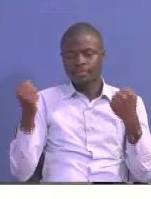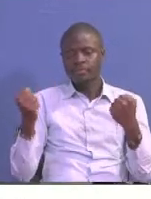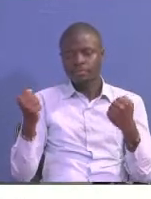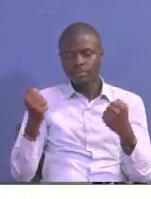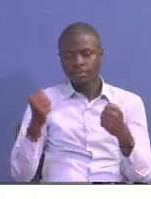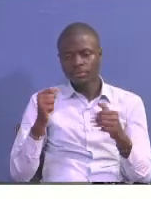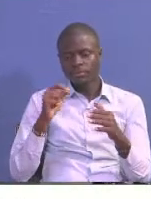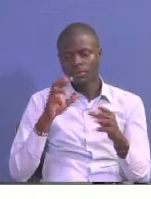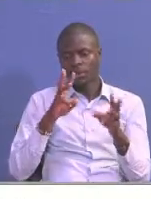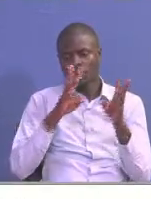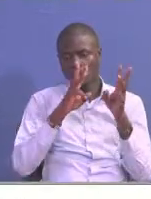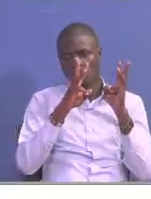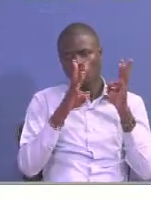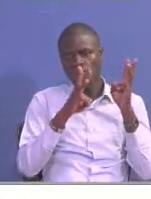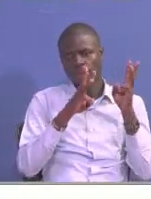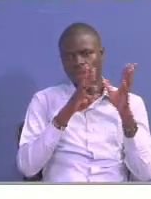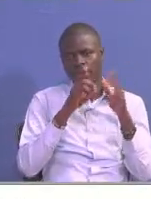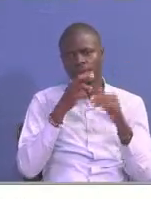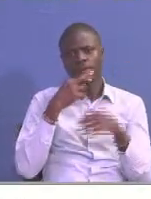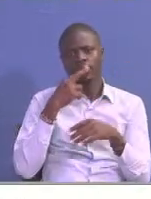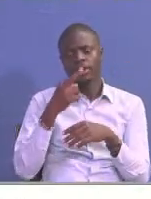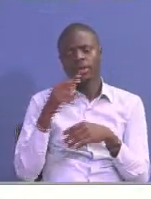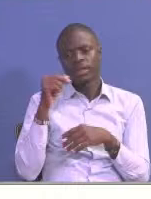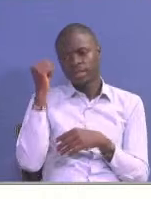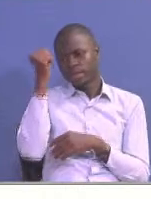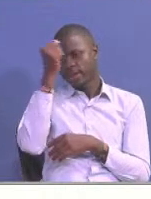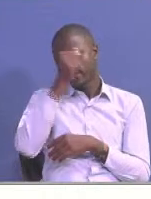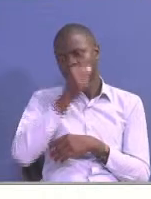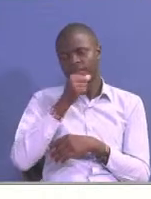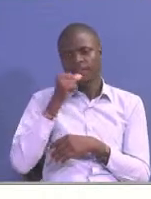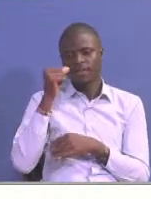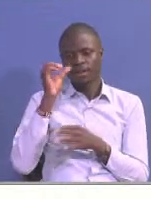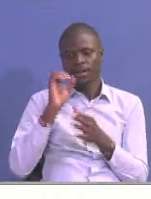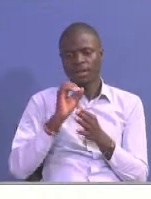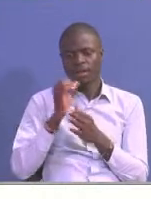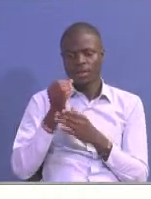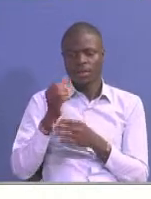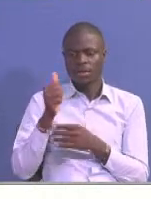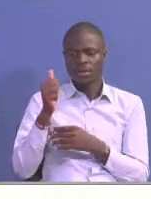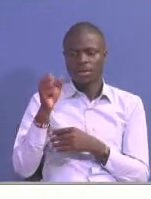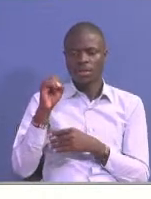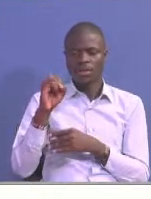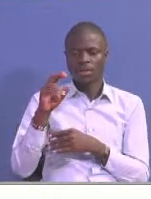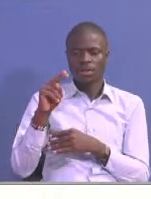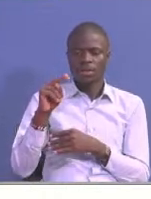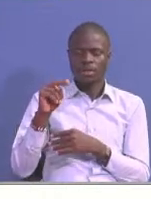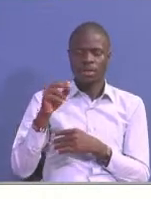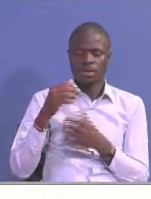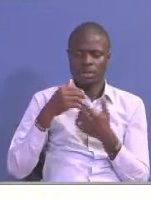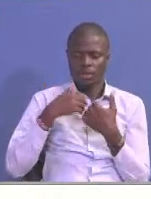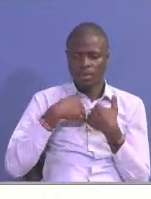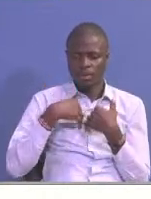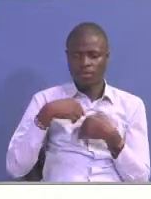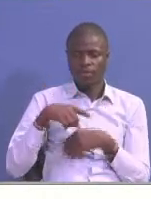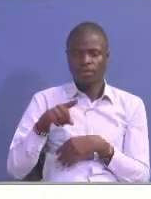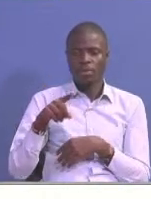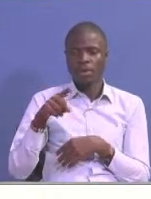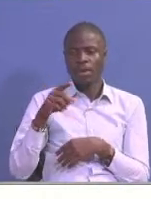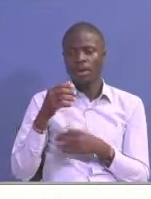So whether you are an African or you are an Asian or you are European, you get your patent.